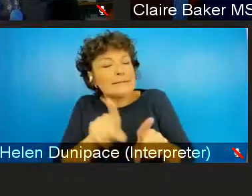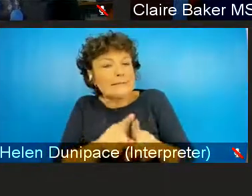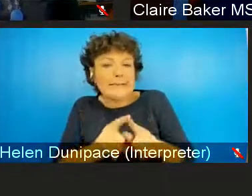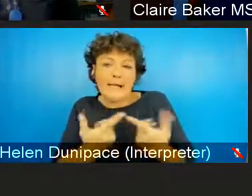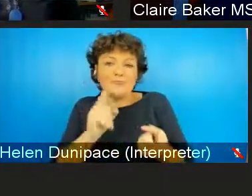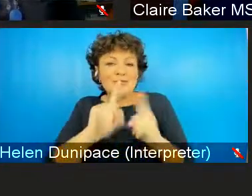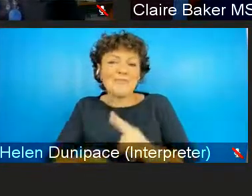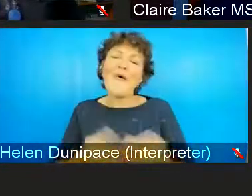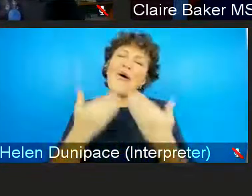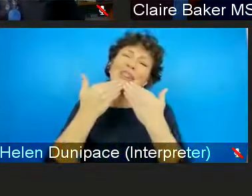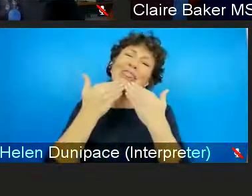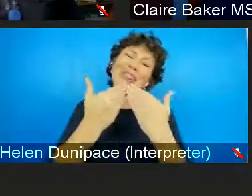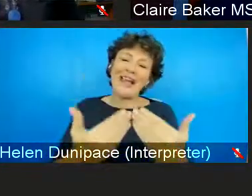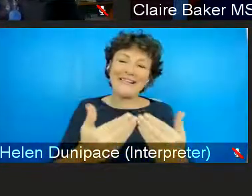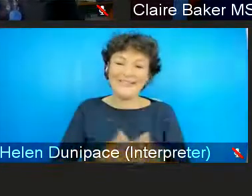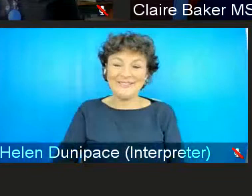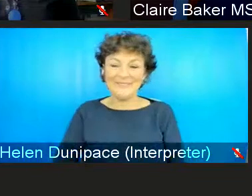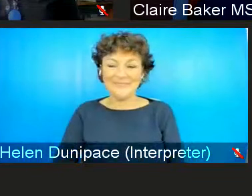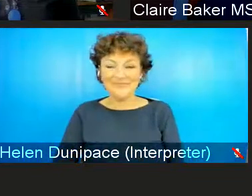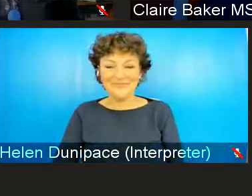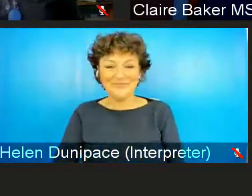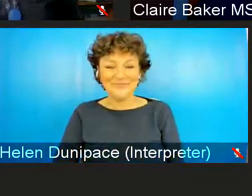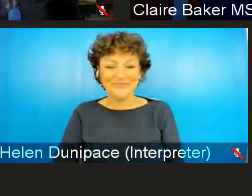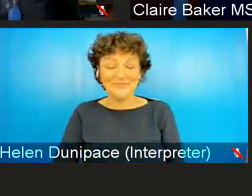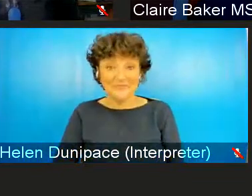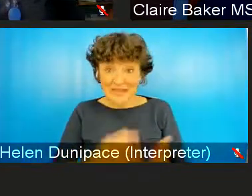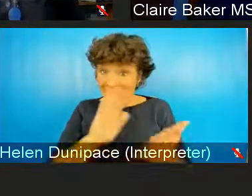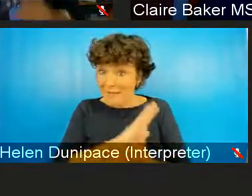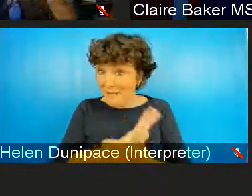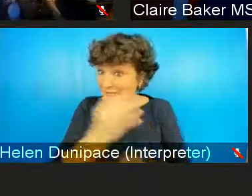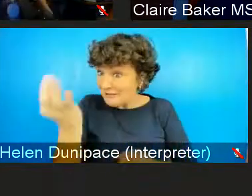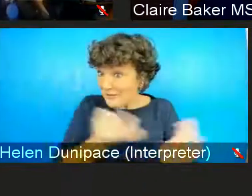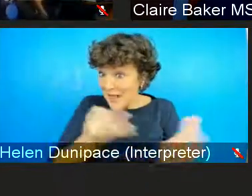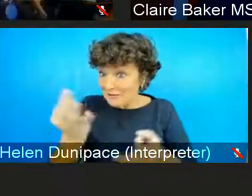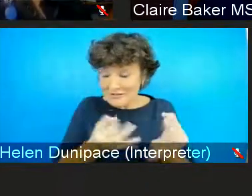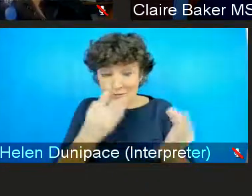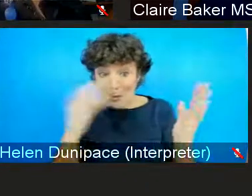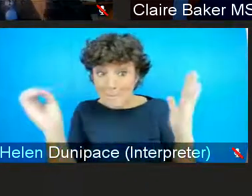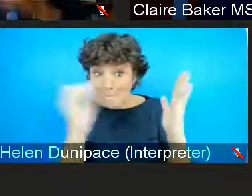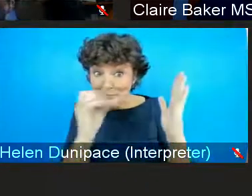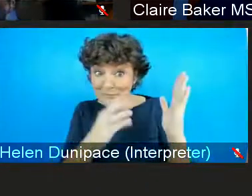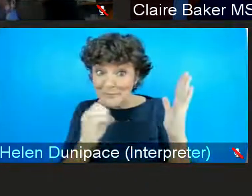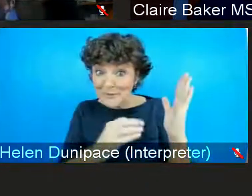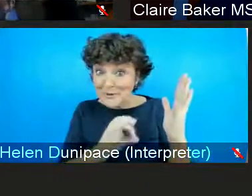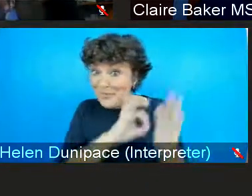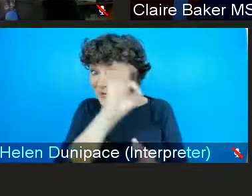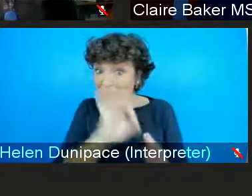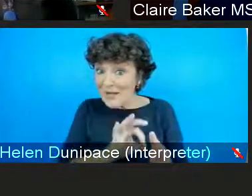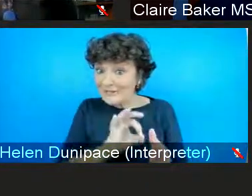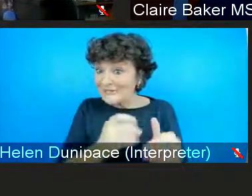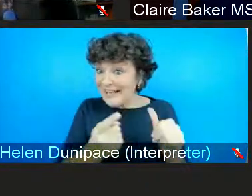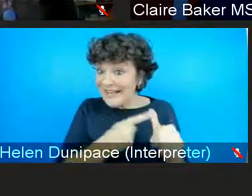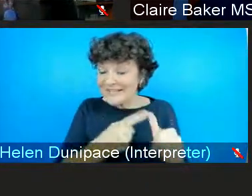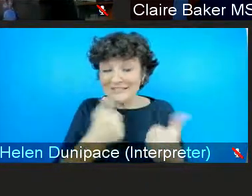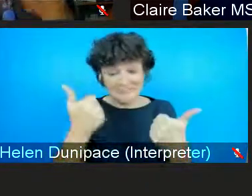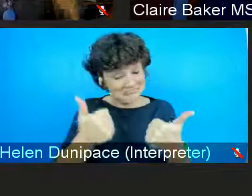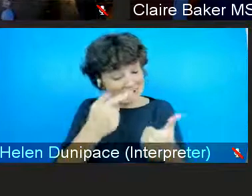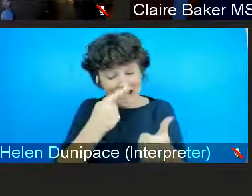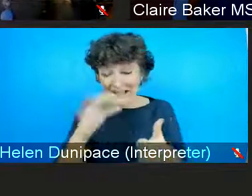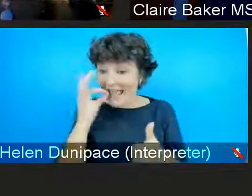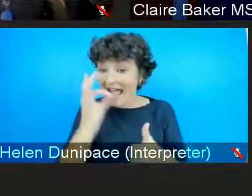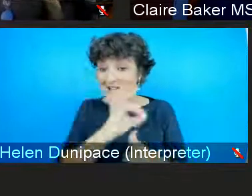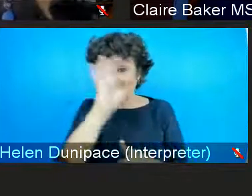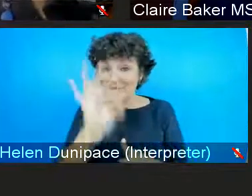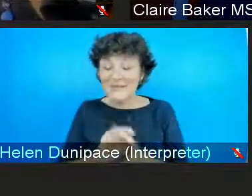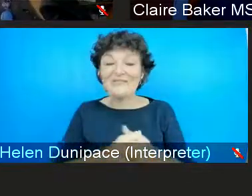Okay, thank you. I am happy to take questions now. If people want to put questions into the Q&A, I can pick those up and put them